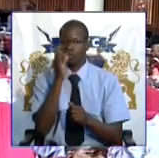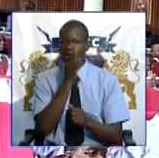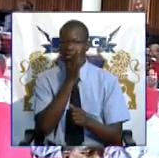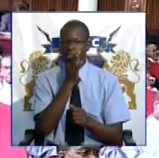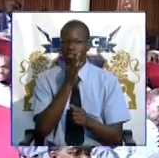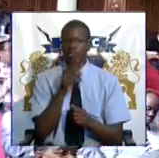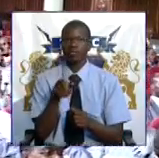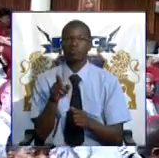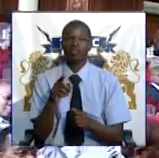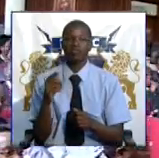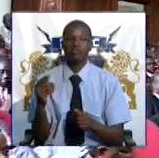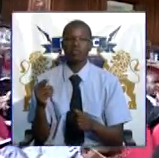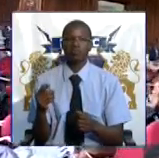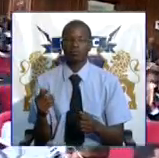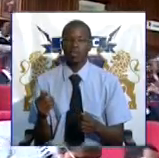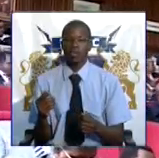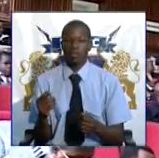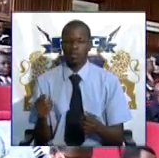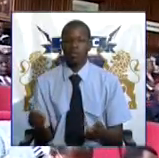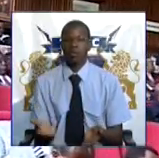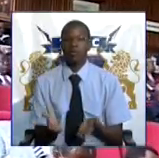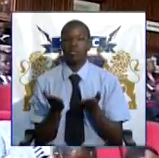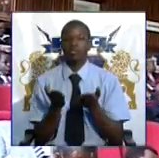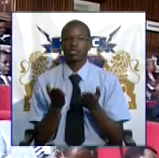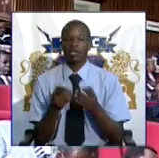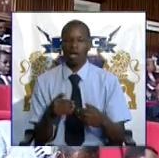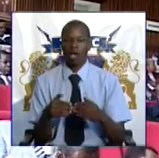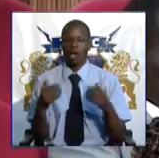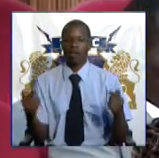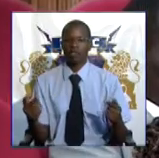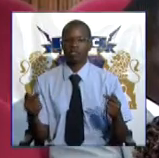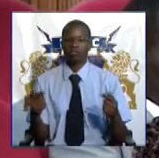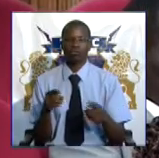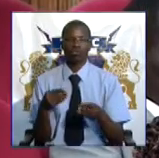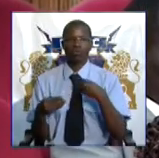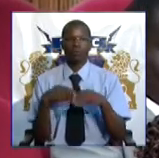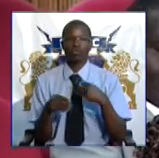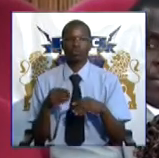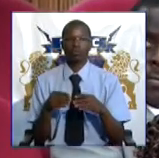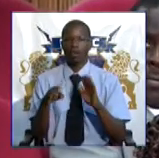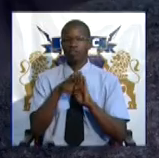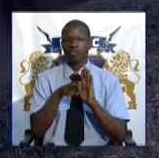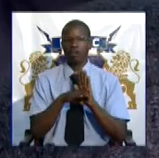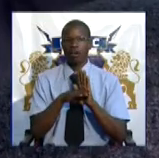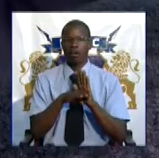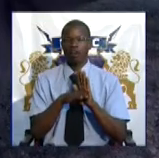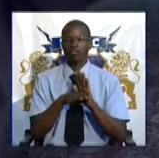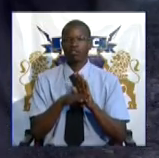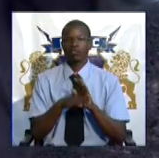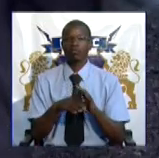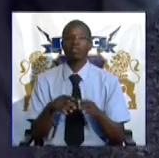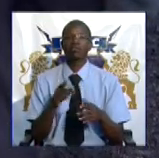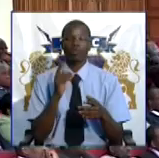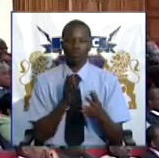anti-corruption agenda further up by directing government ministries and departments to